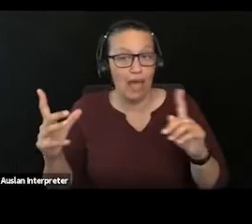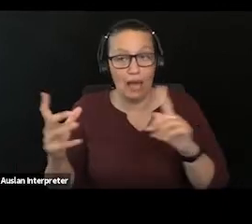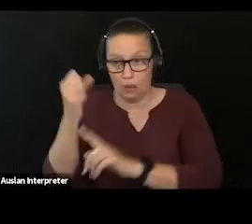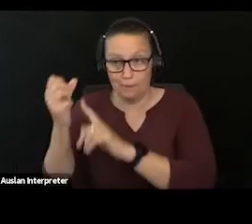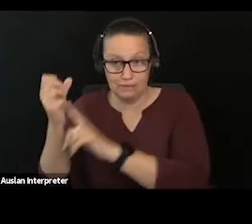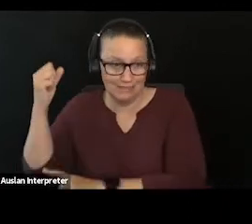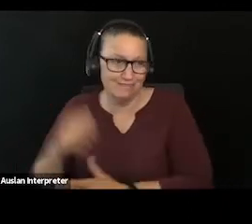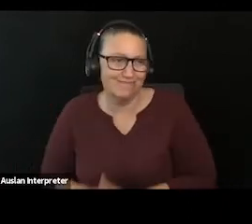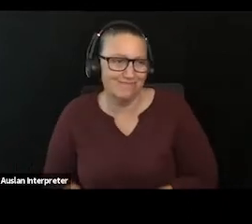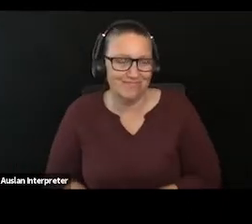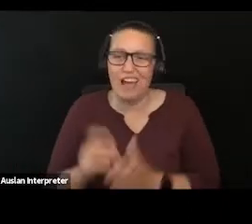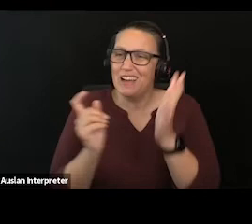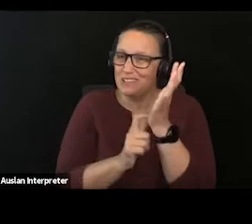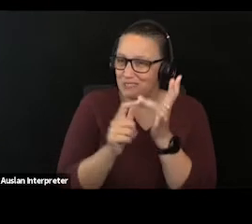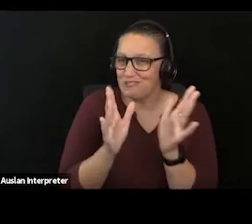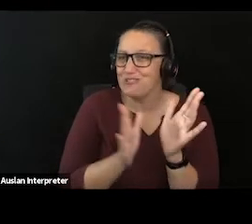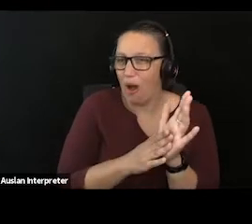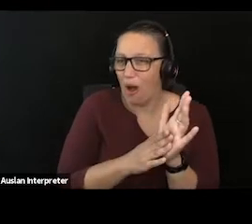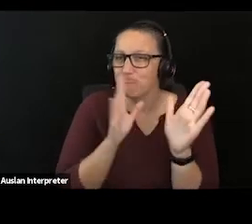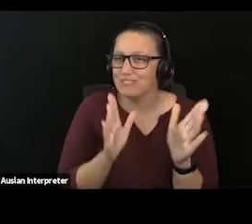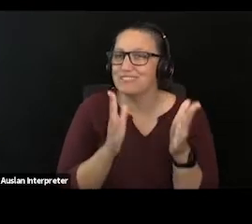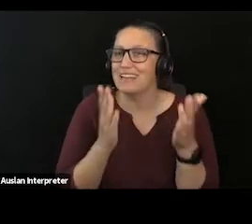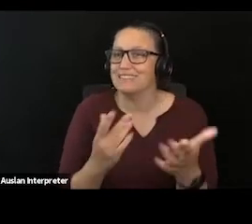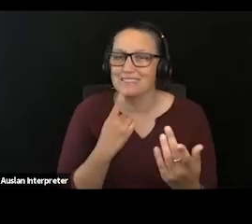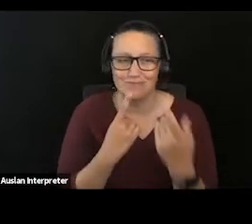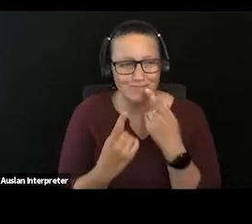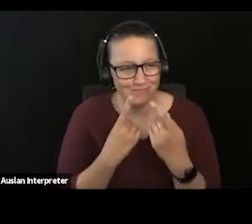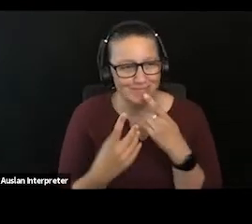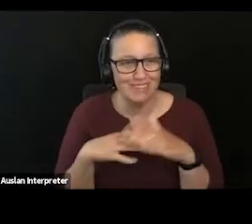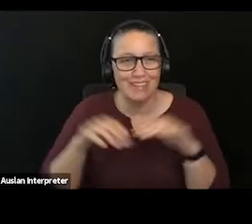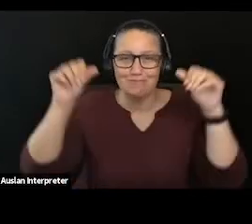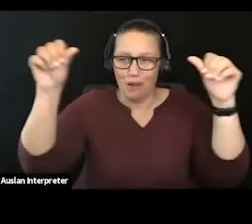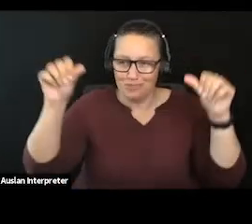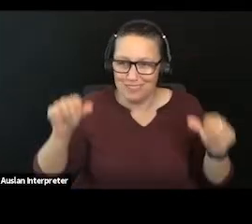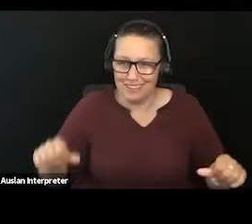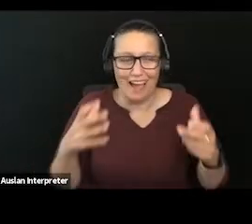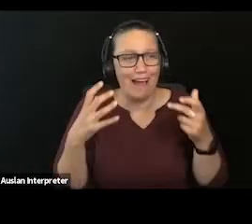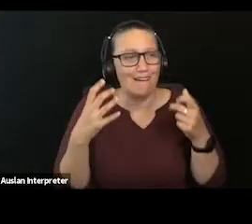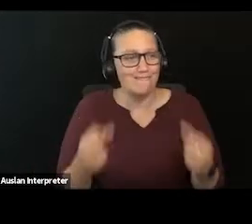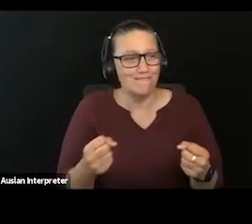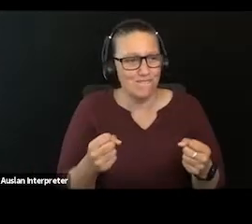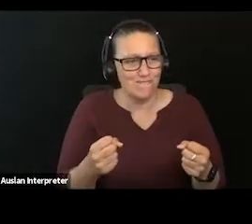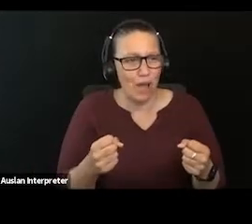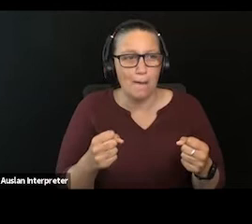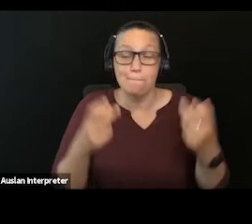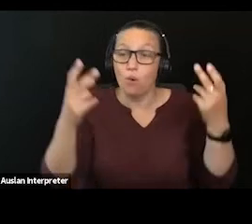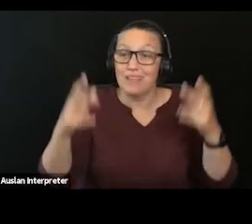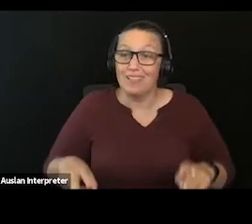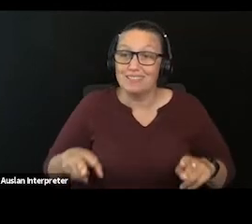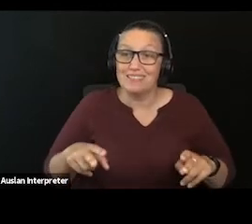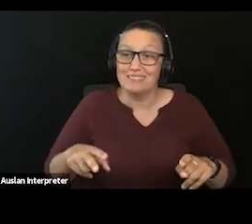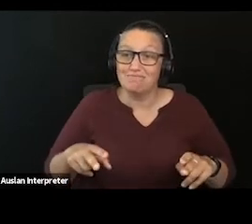Tom presented in his poster, we found consistent with other studies that mortality is halved in treatment compared to time spent out of